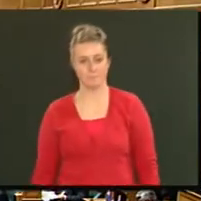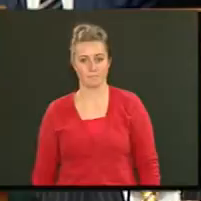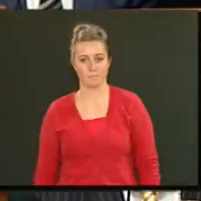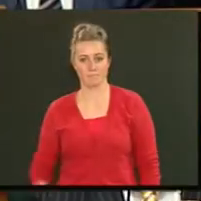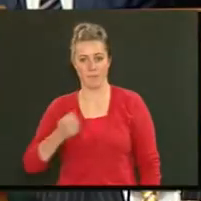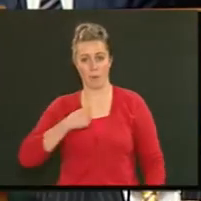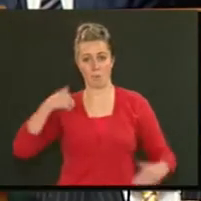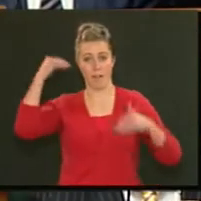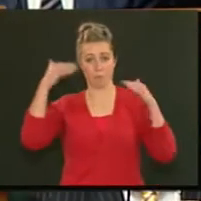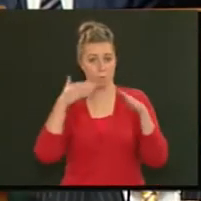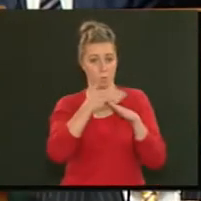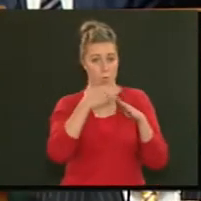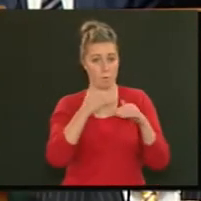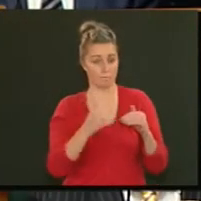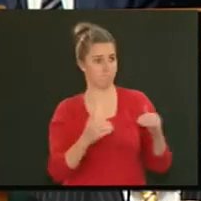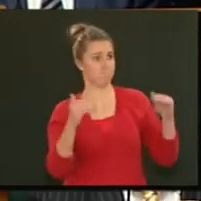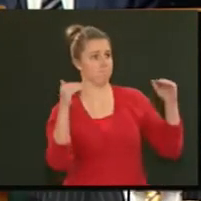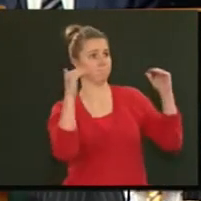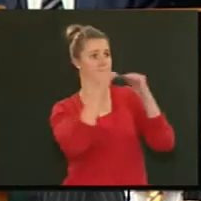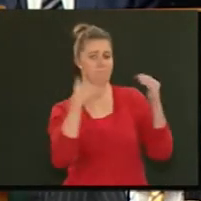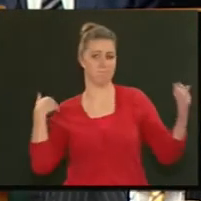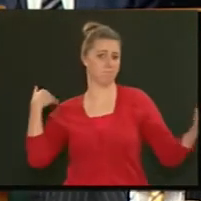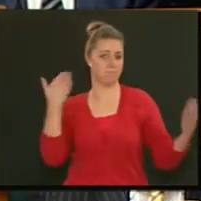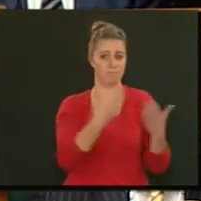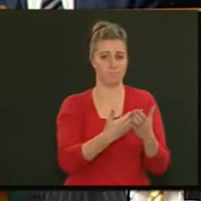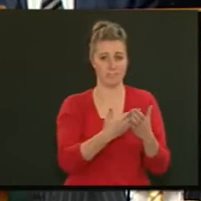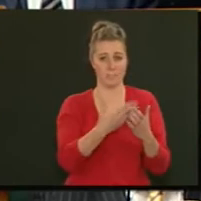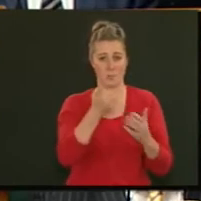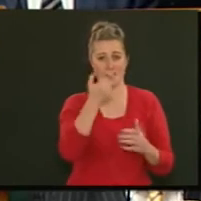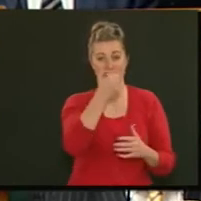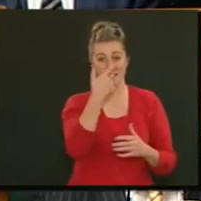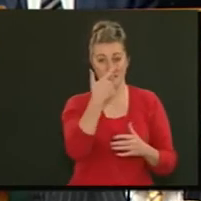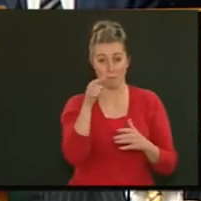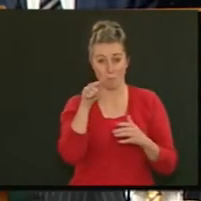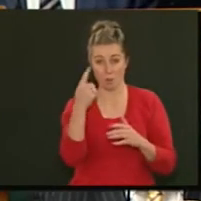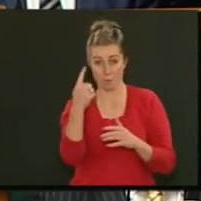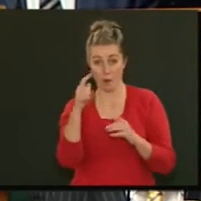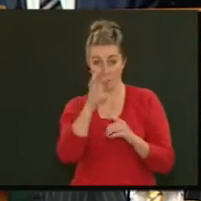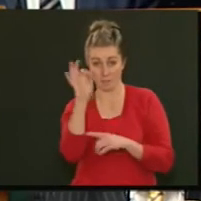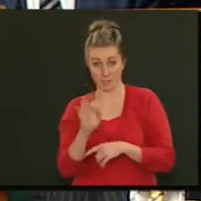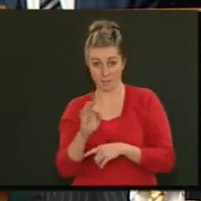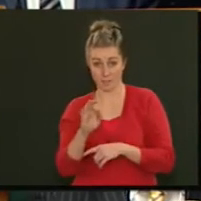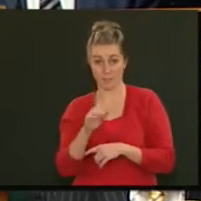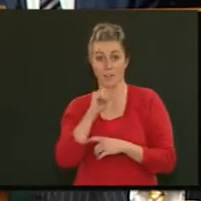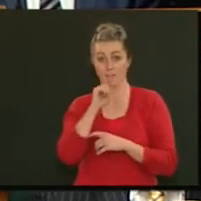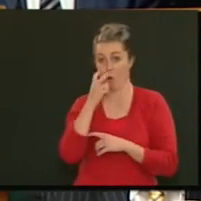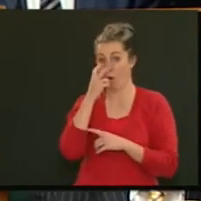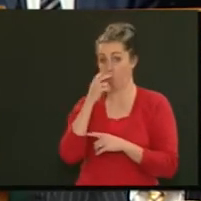Our adult employment rate is now its highest ever, with 67.1% of everybody over the age of